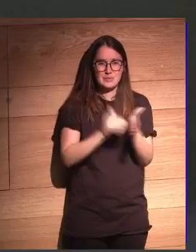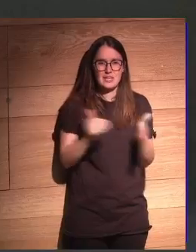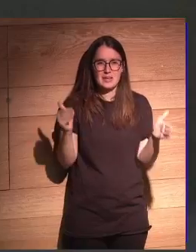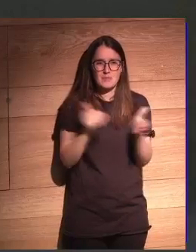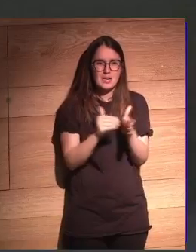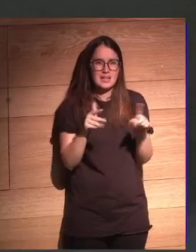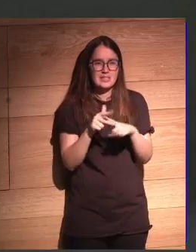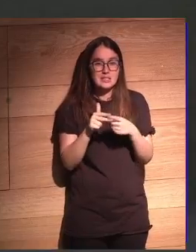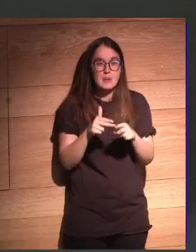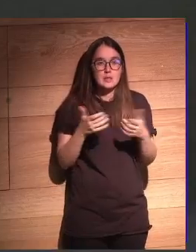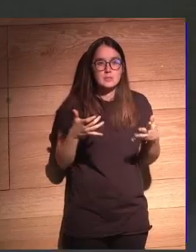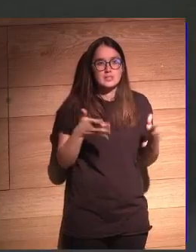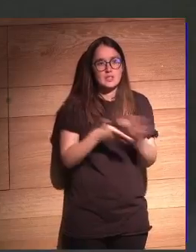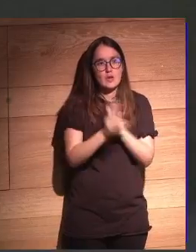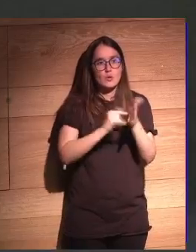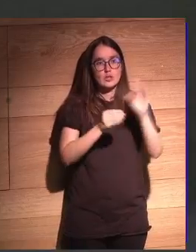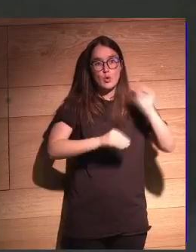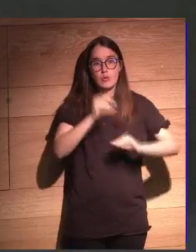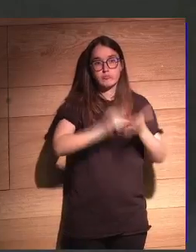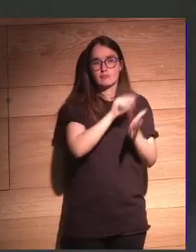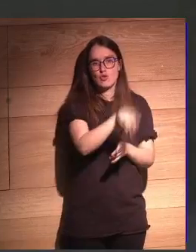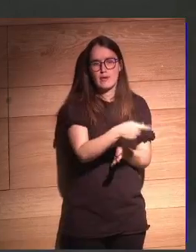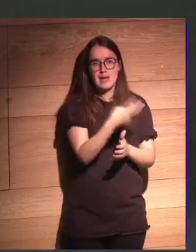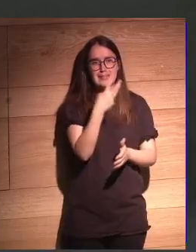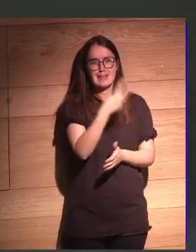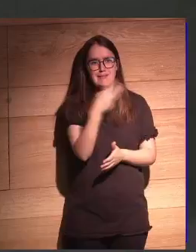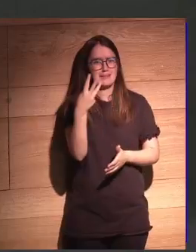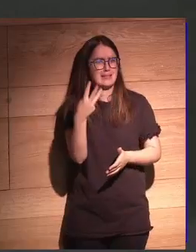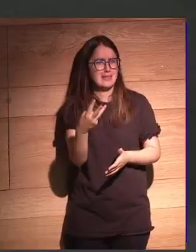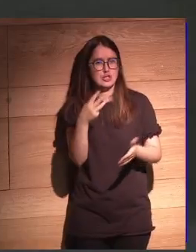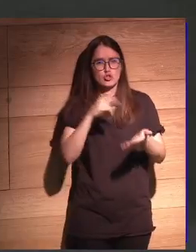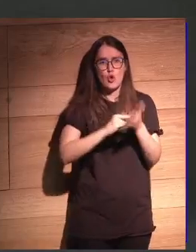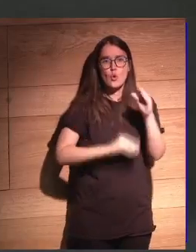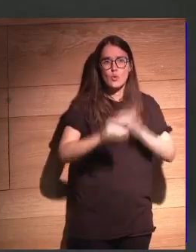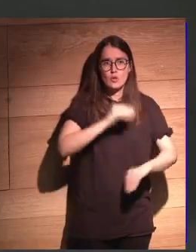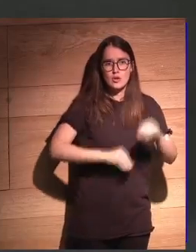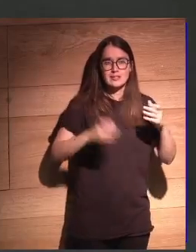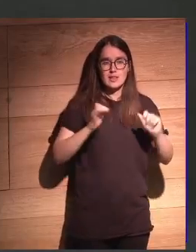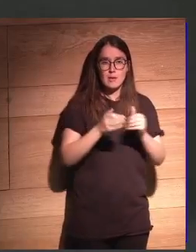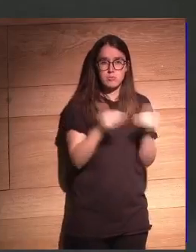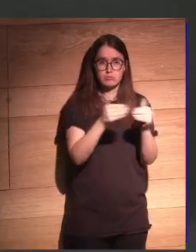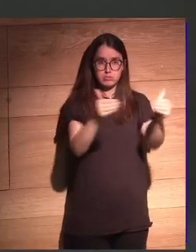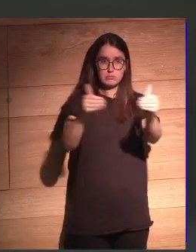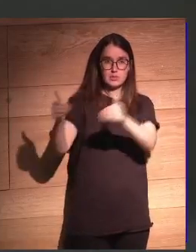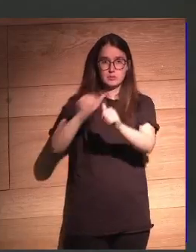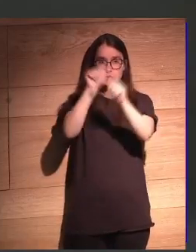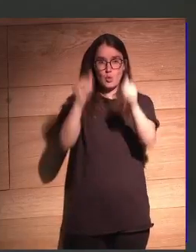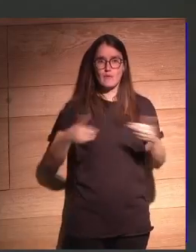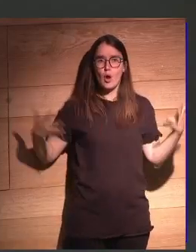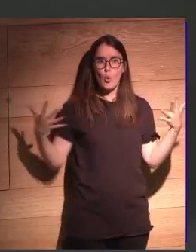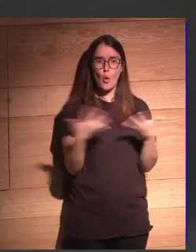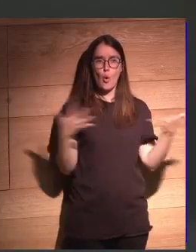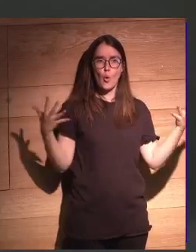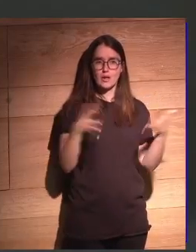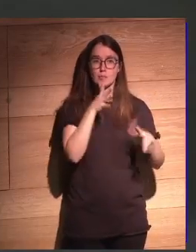instance, we need thousands of tools. There's not one or two or three solutions that we should find. There are thousands of